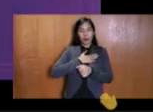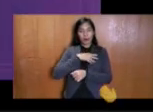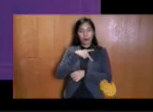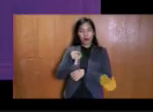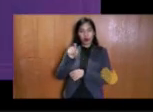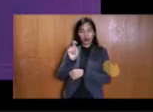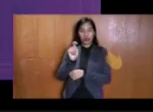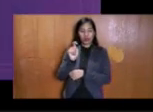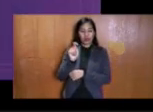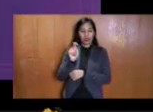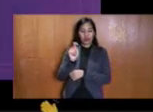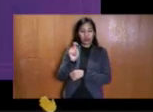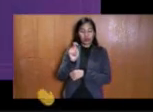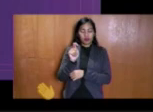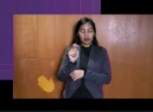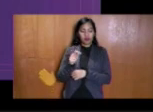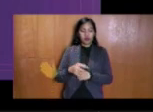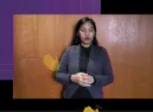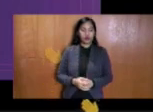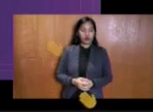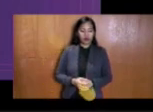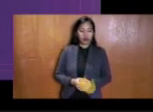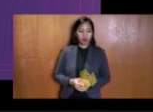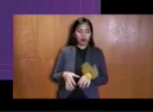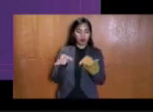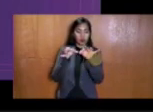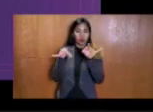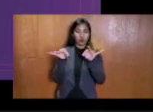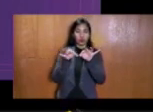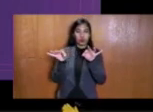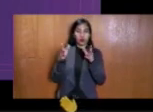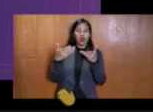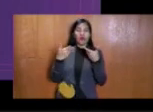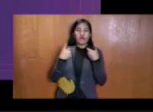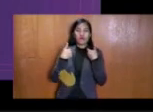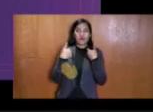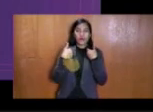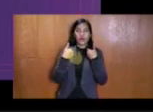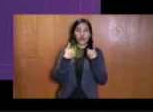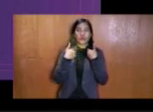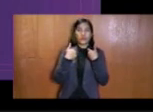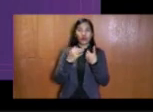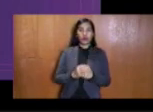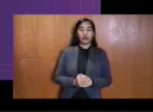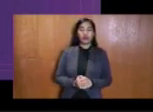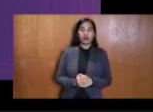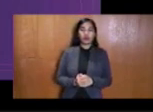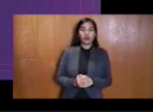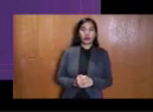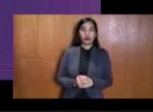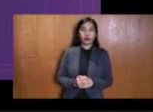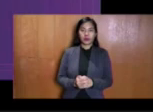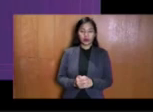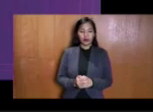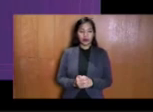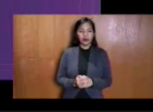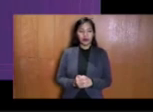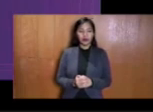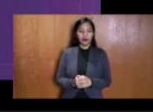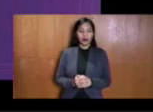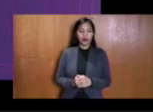the and the evidence that we have, or the literature that comes with this presentation.